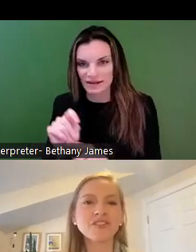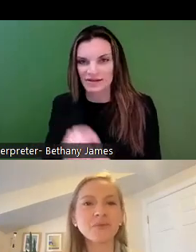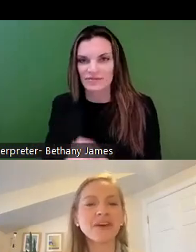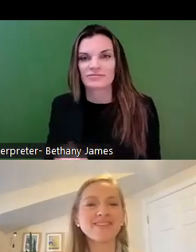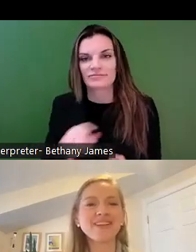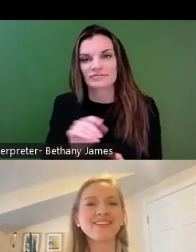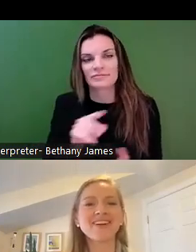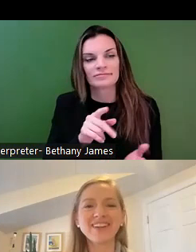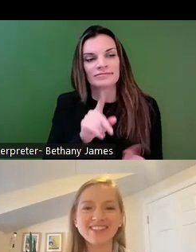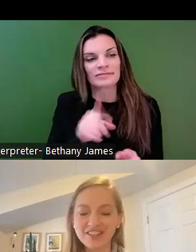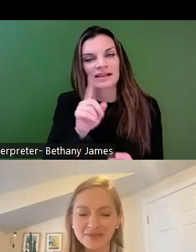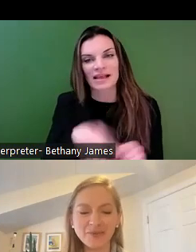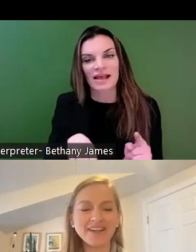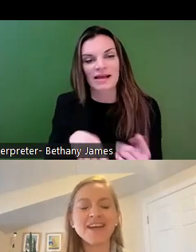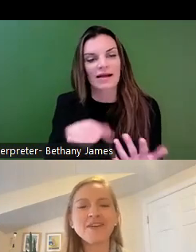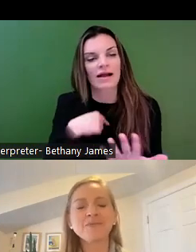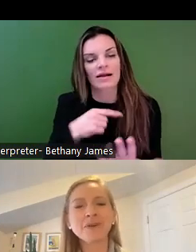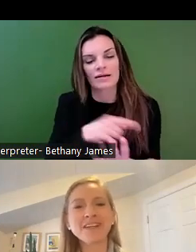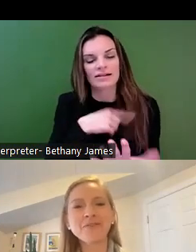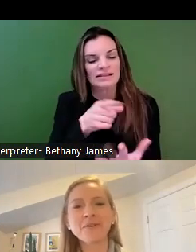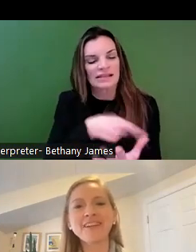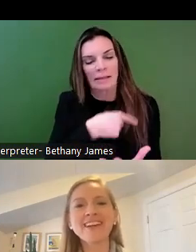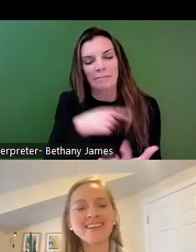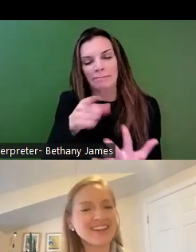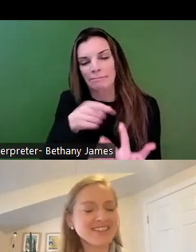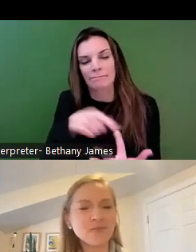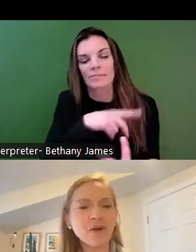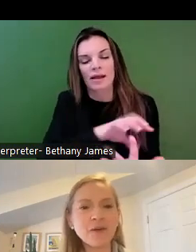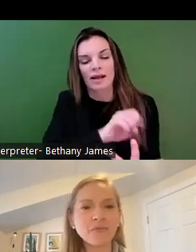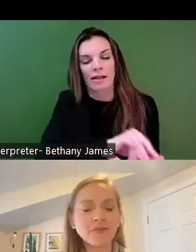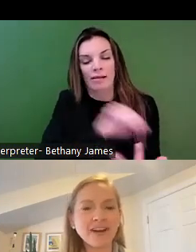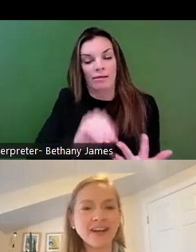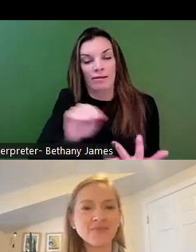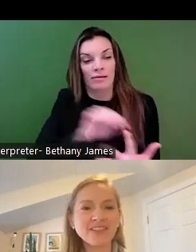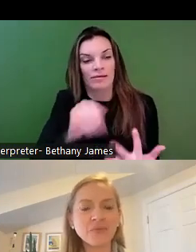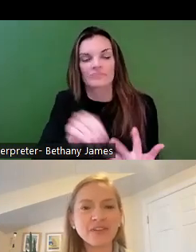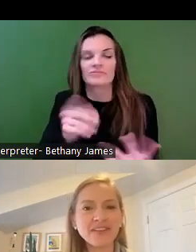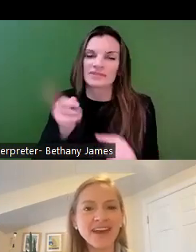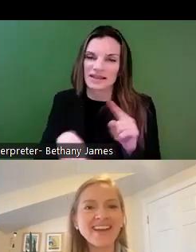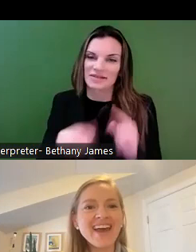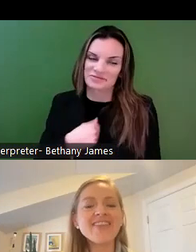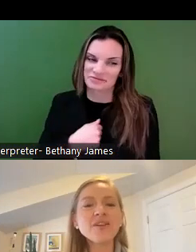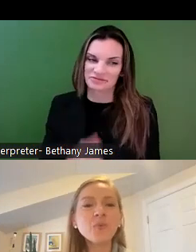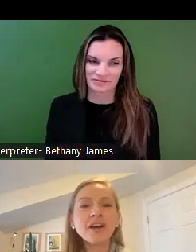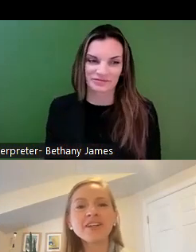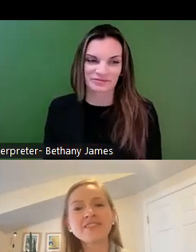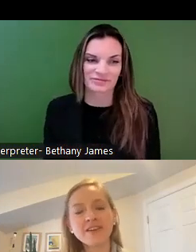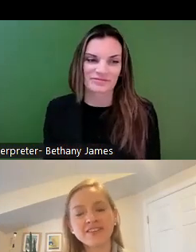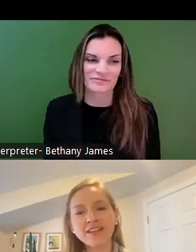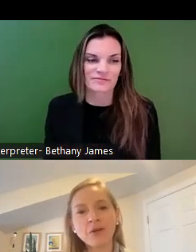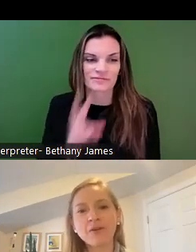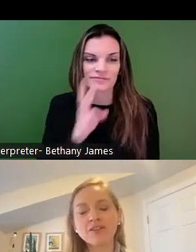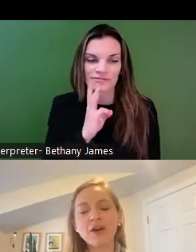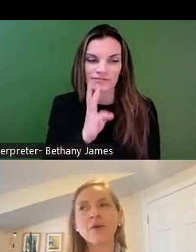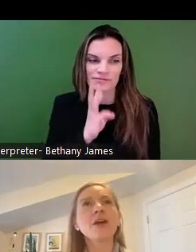always a question people ask me. So it's just 1 per day for women. Can't save them all up for Friday. Doesn't work like that. And then water is on the